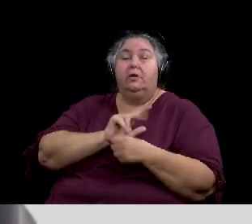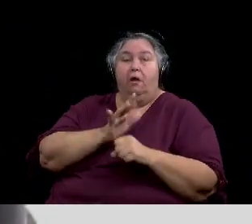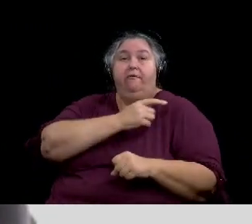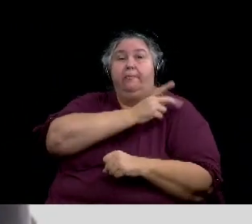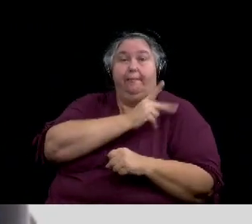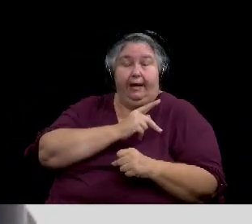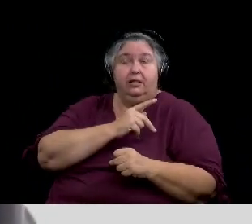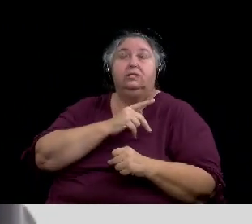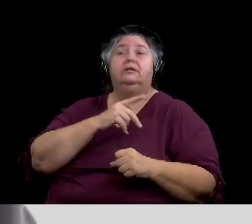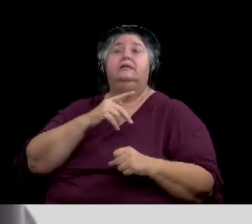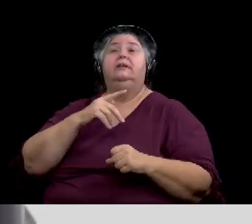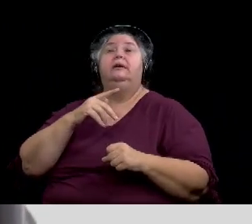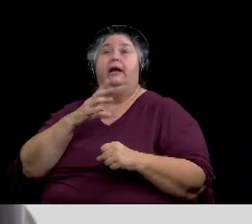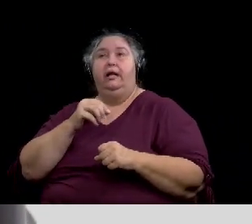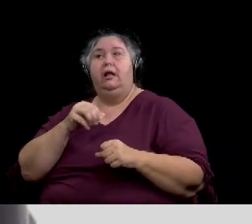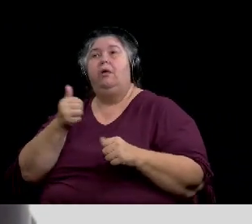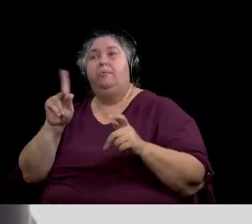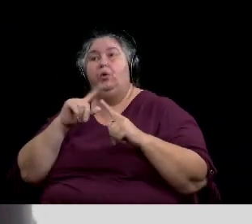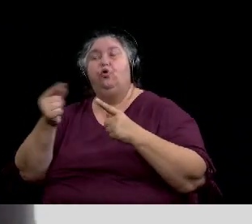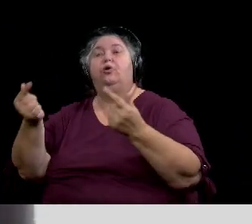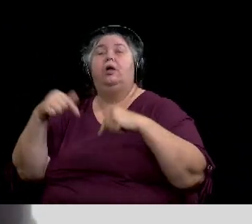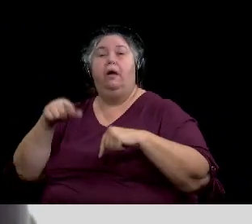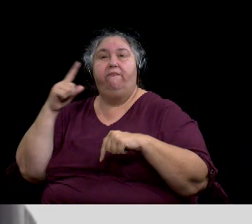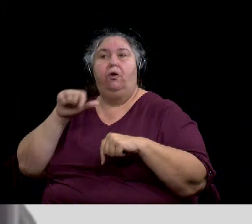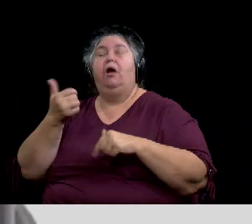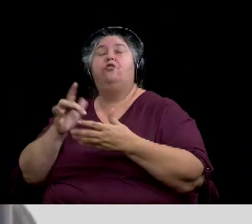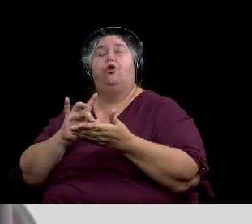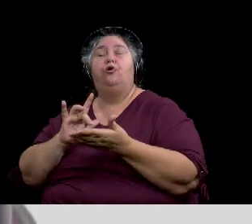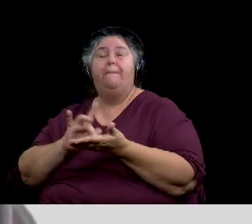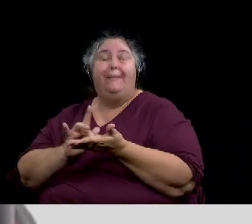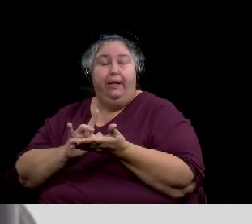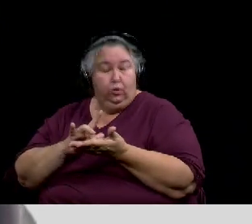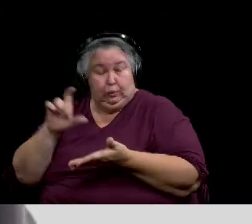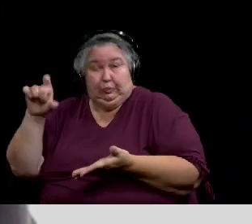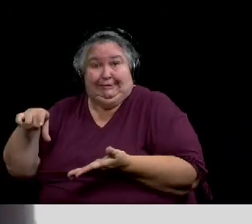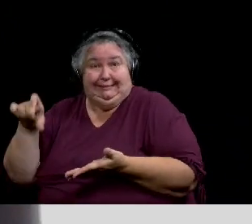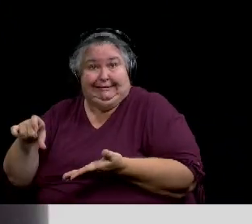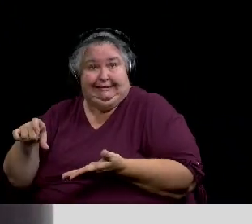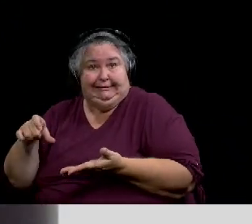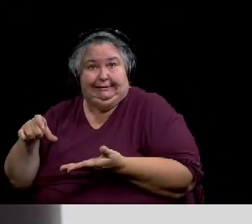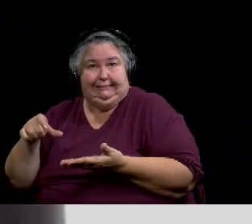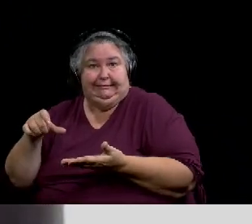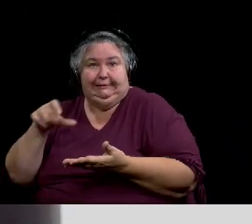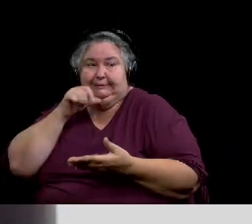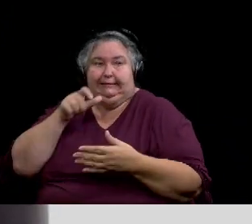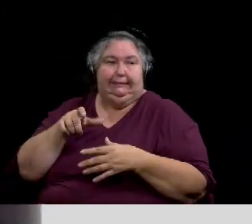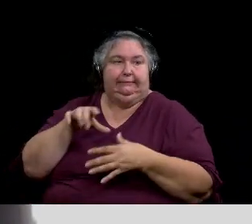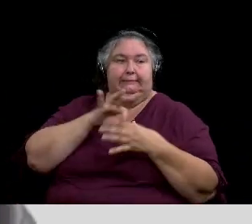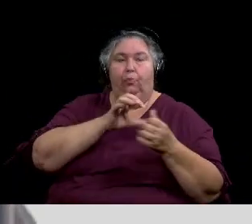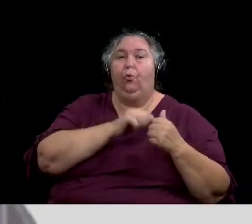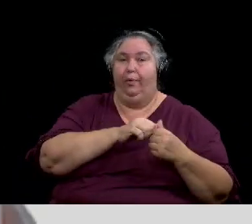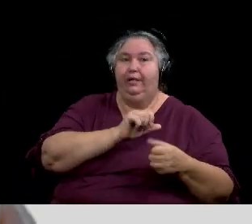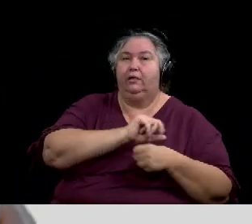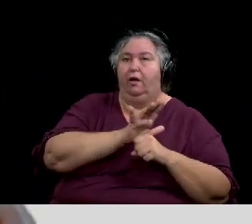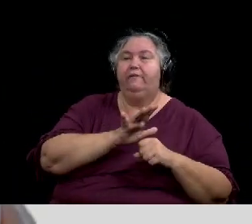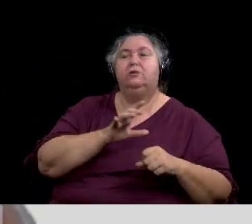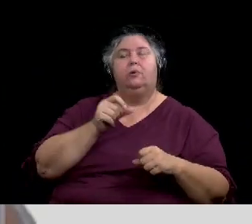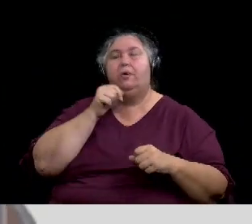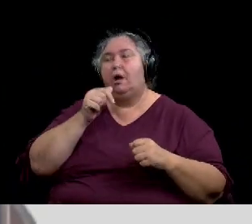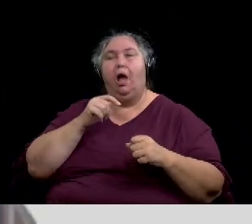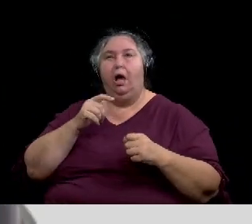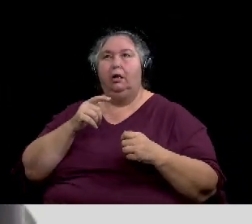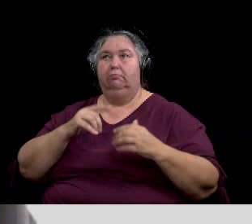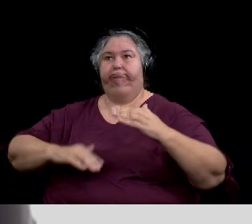facility with other medical needs. So we are not pressed for capacity across the organization. I think